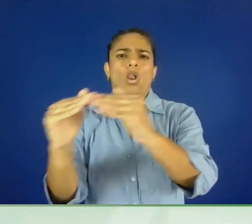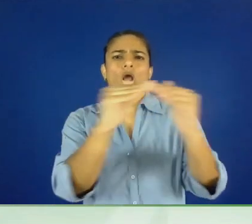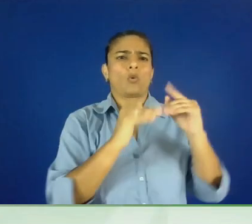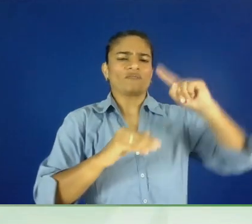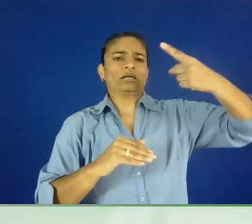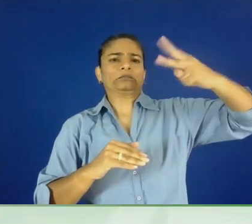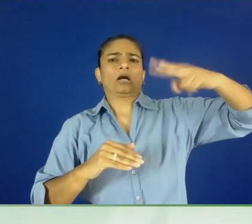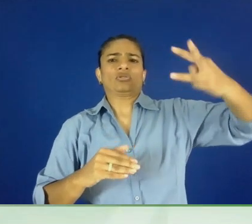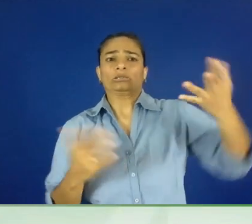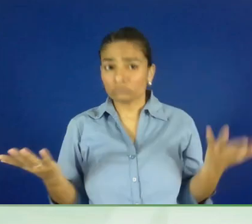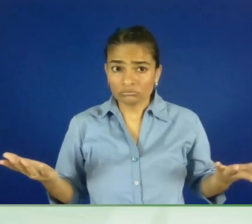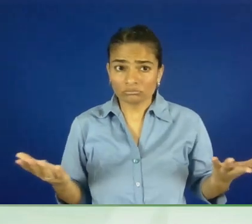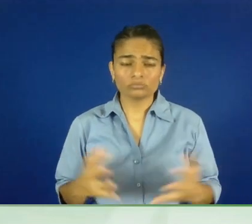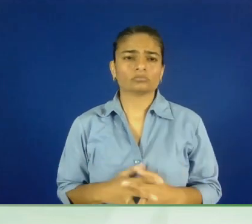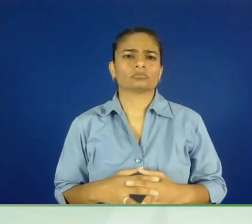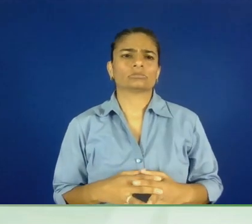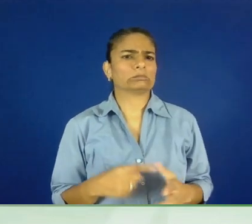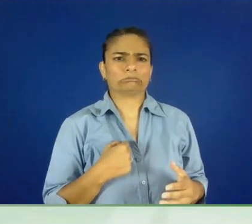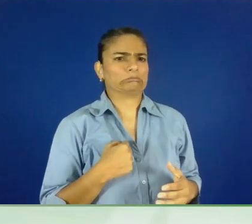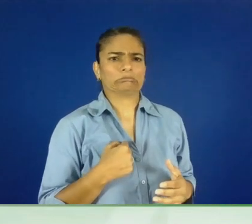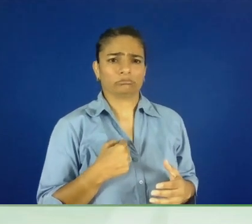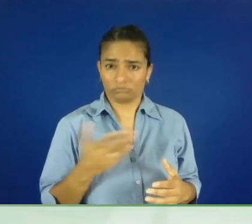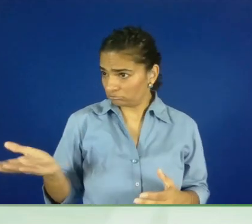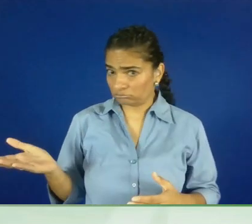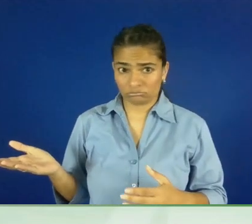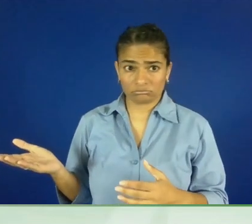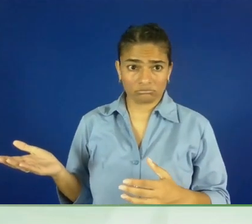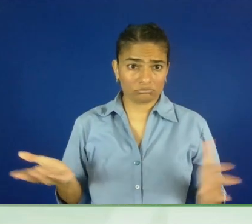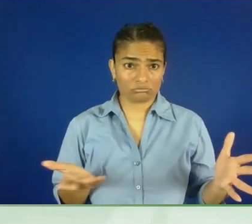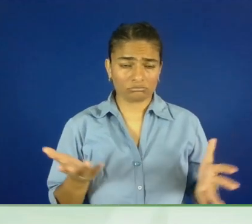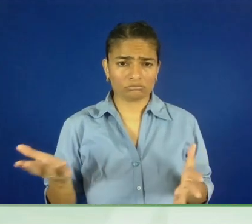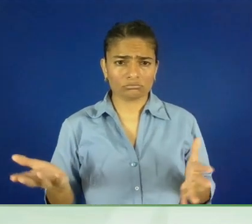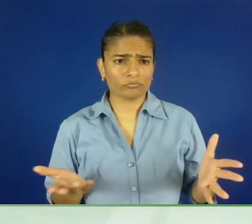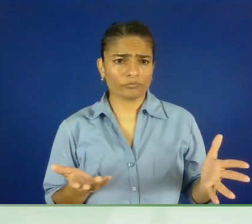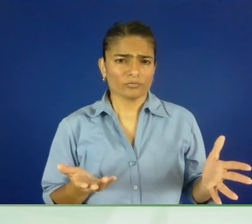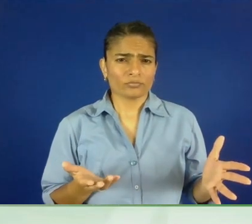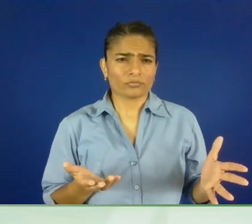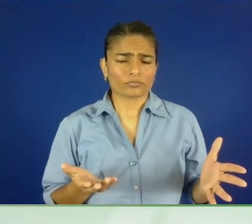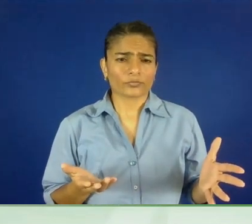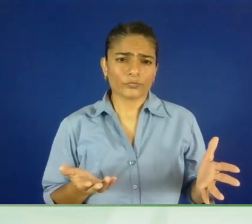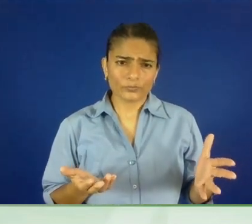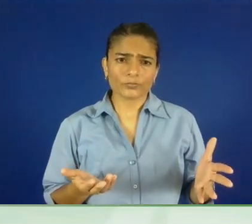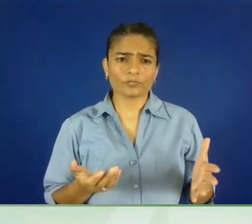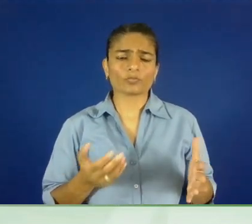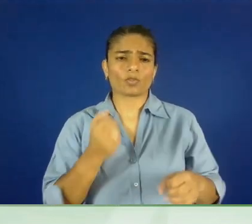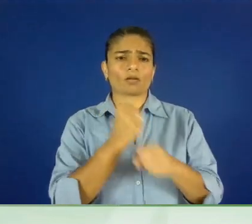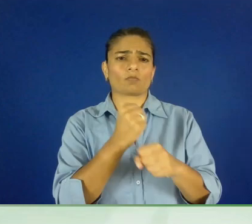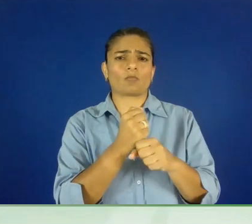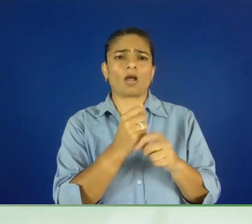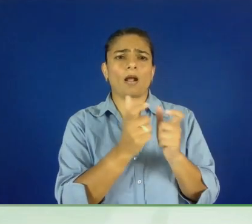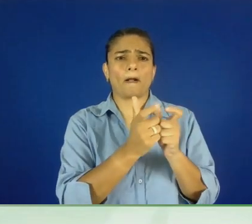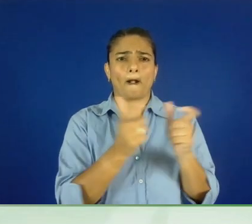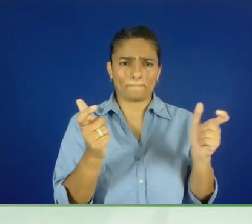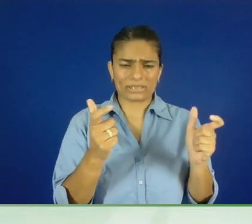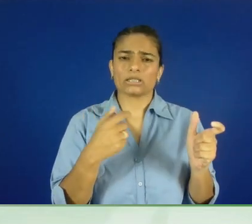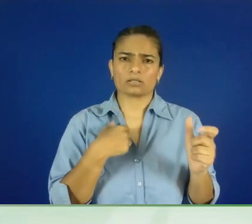Okay, there's a challenge for anybody from the companies. Yes. Chris, we've been hearing a lot of